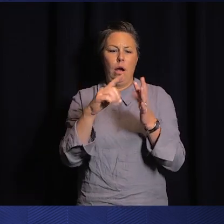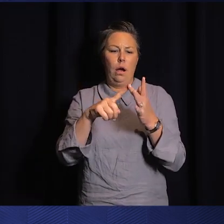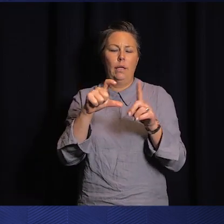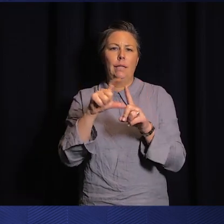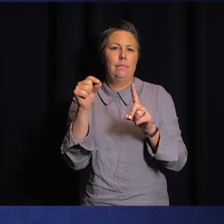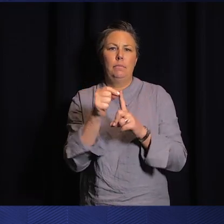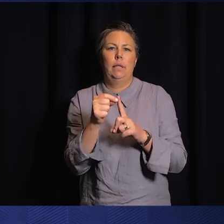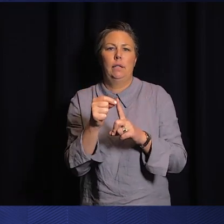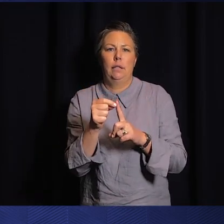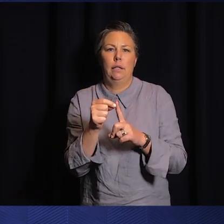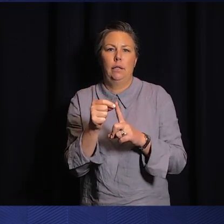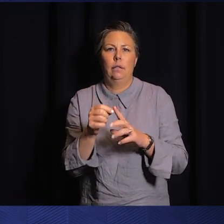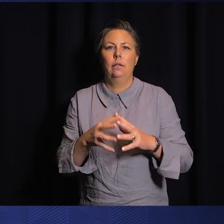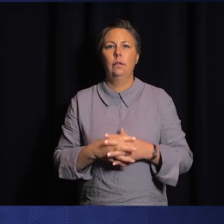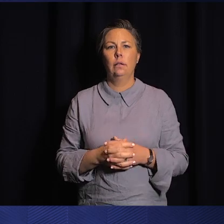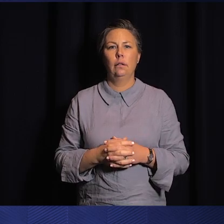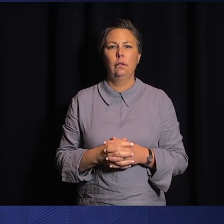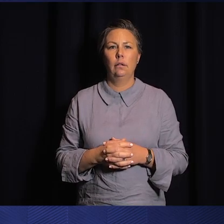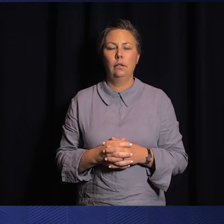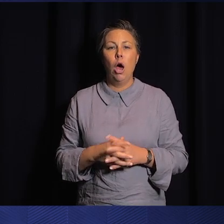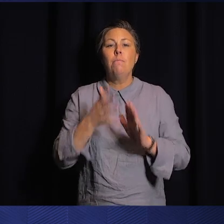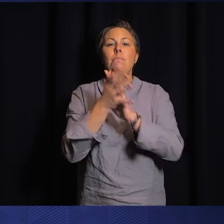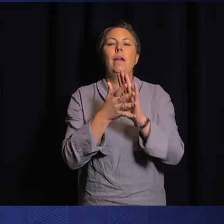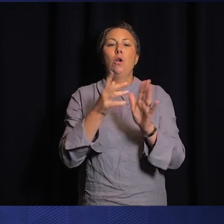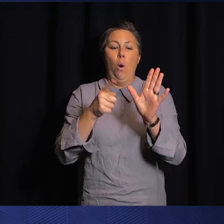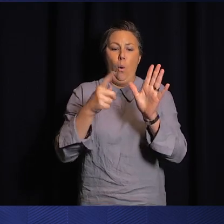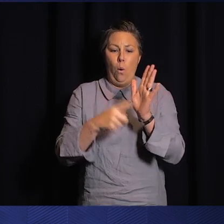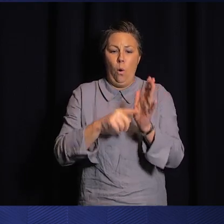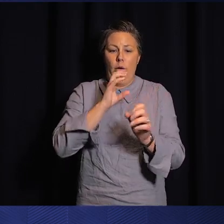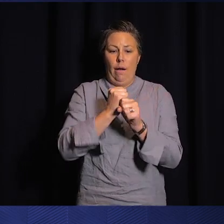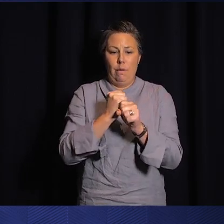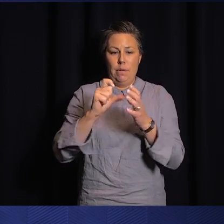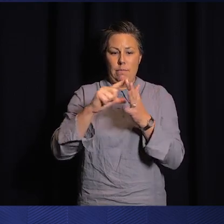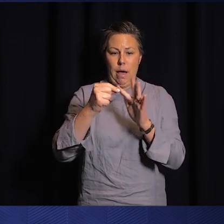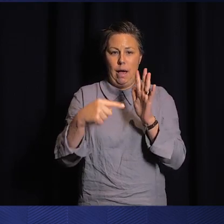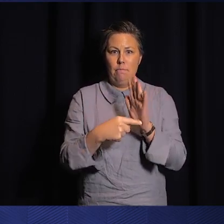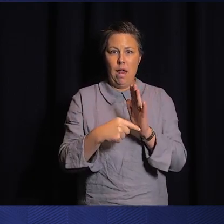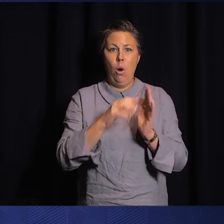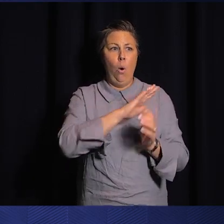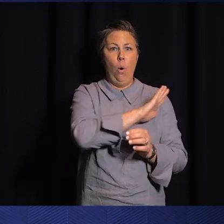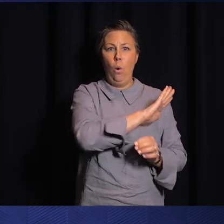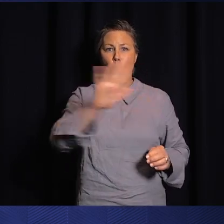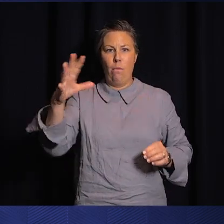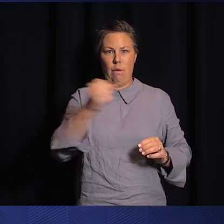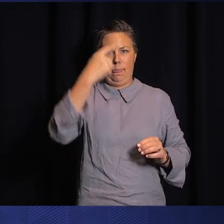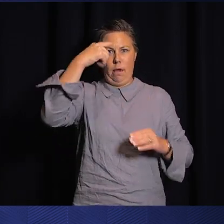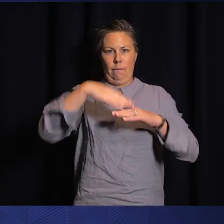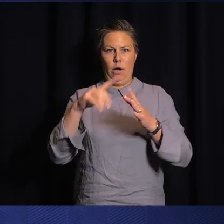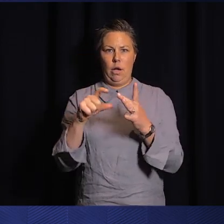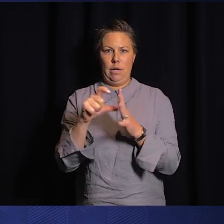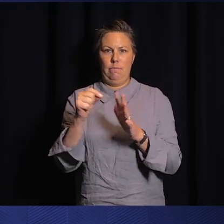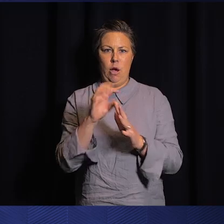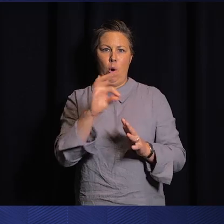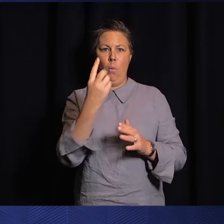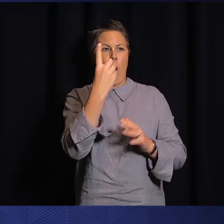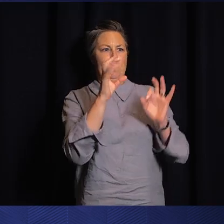government program is. So link with that and bring in standard to that particular component. So time-wise, I'll just